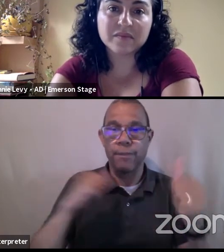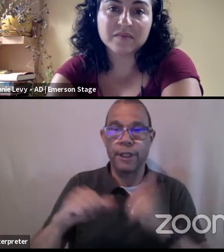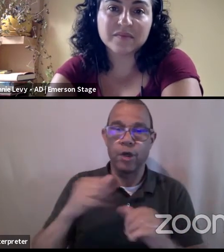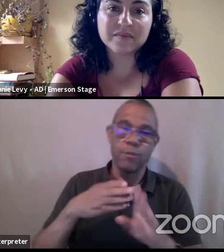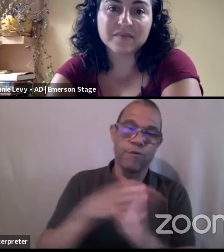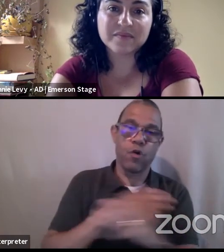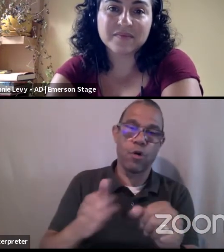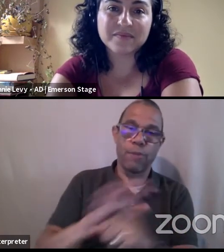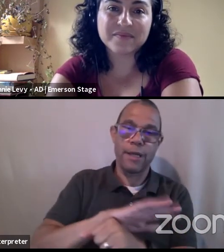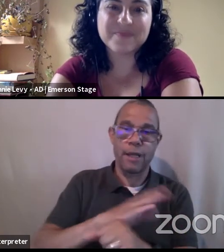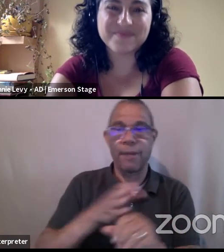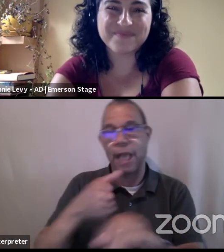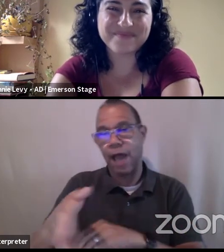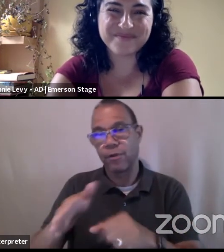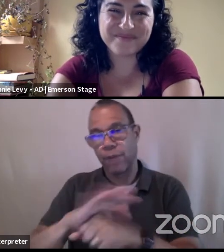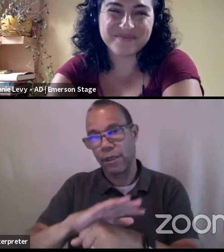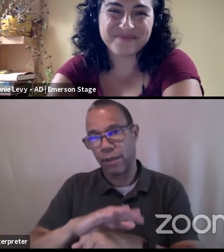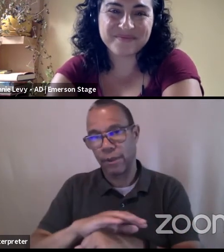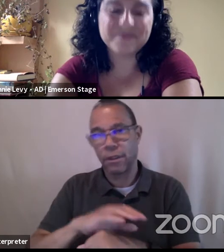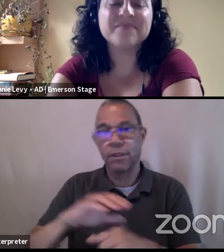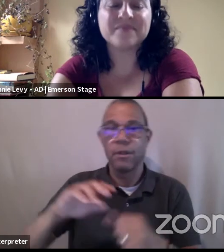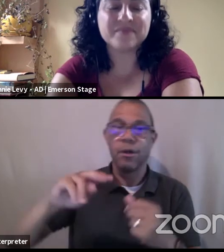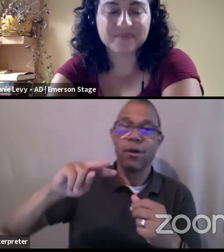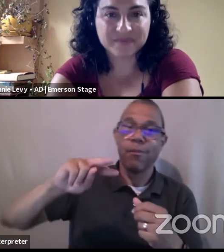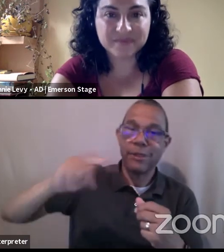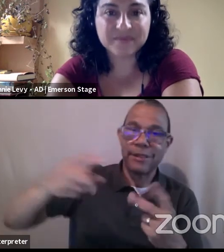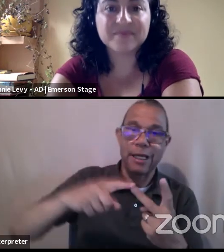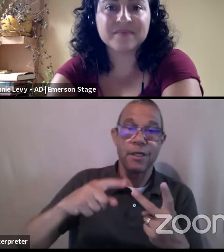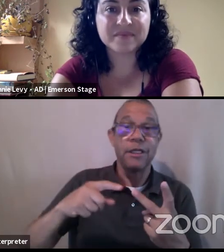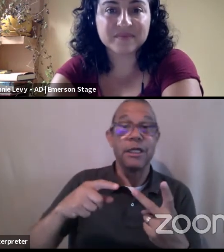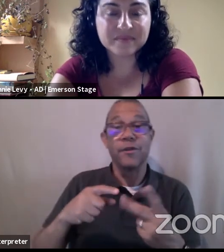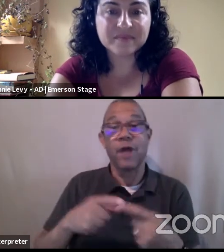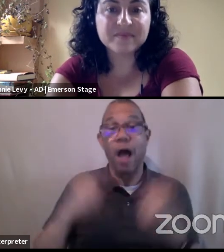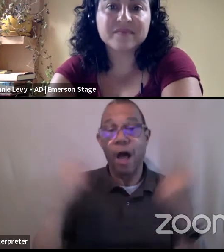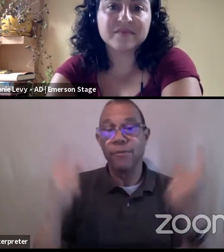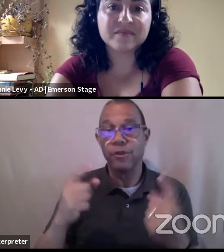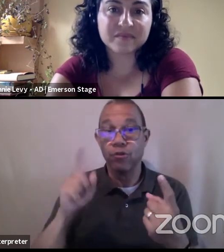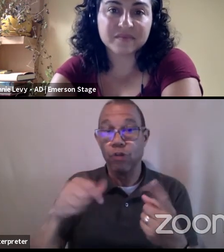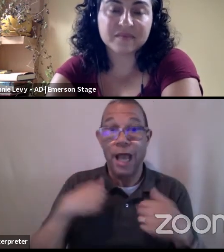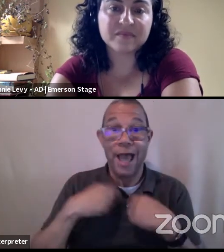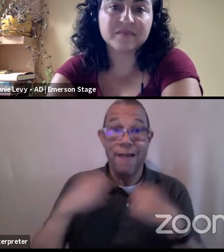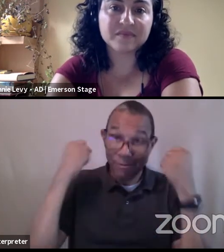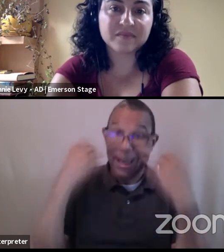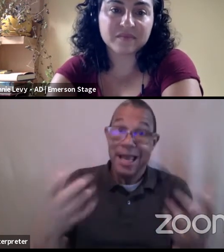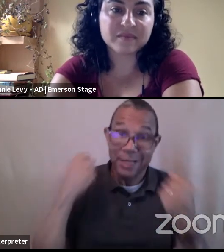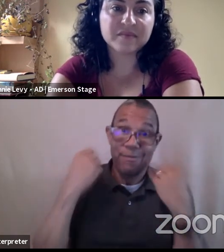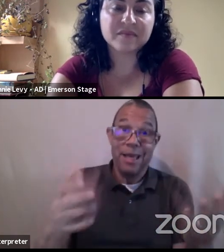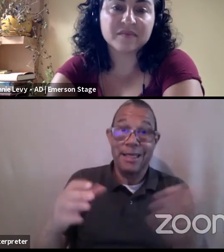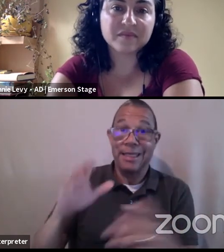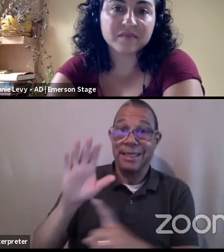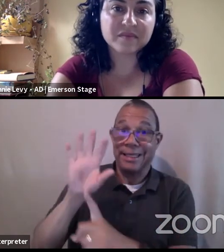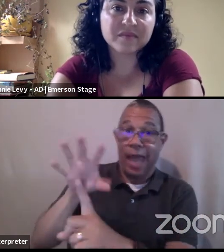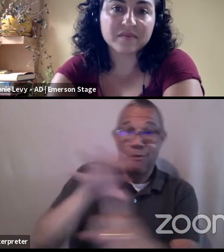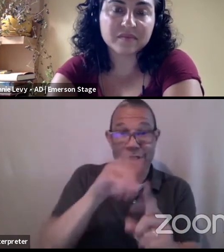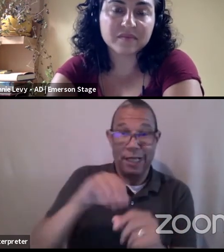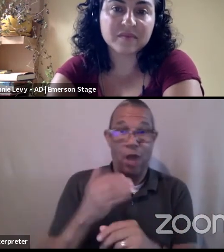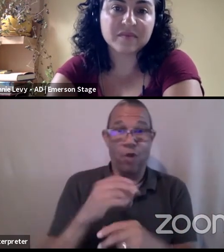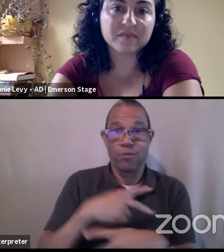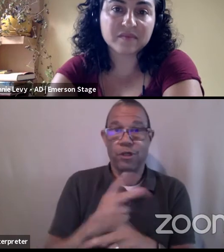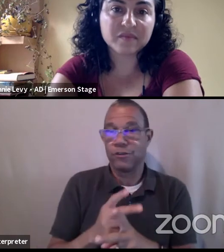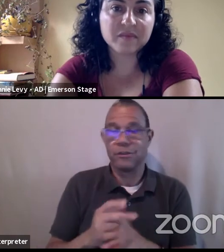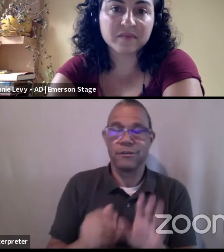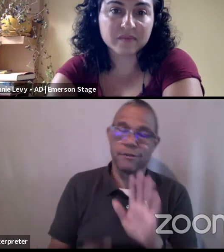it's exactly the opposite. We should do a lot of cameras in our productions, uh, maybe no cameras in our productions, but it's, it's, it's the